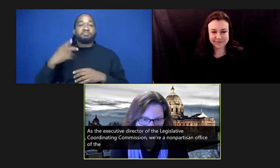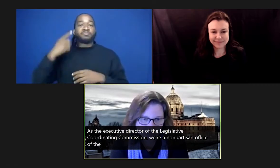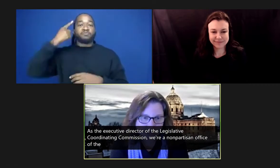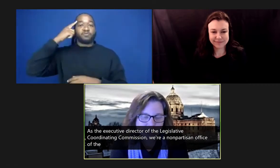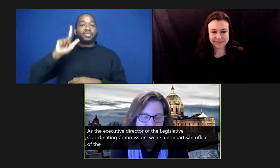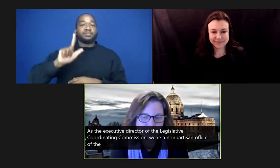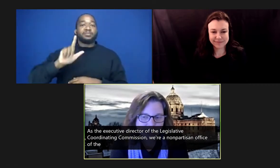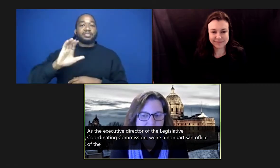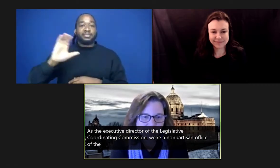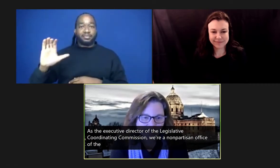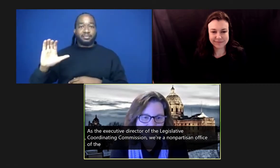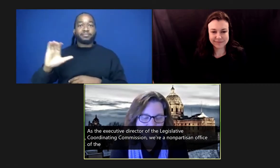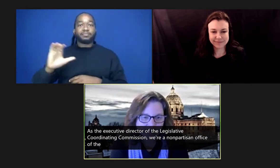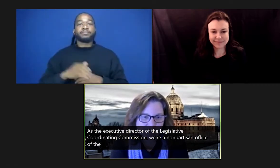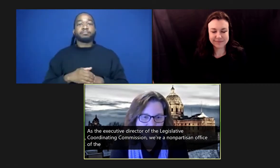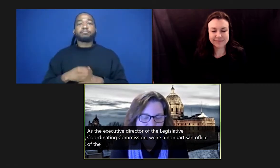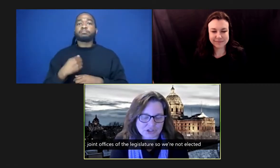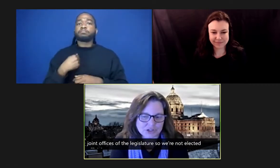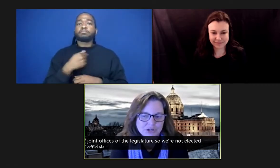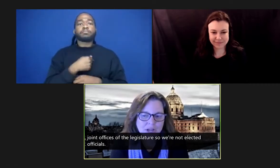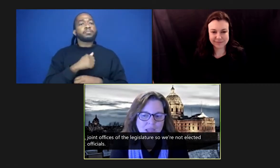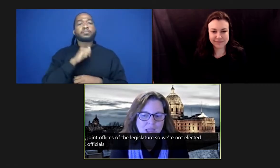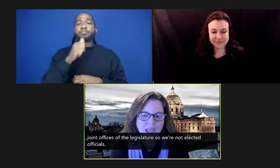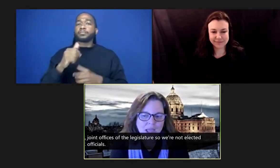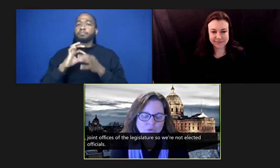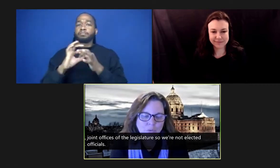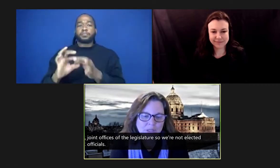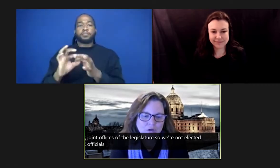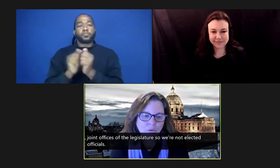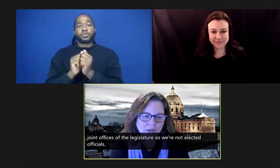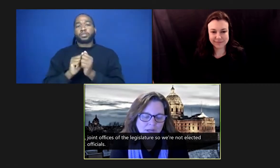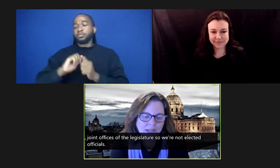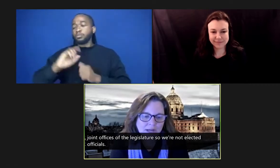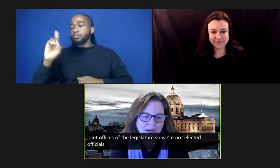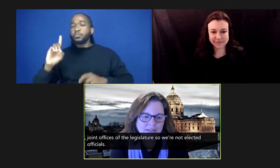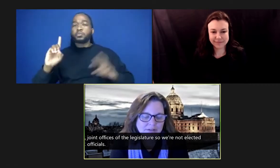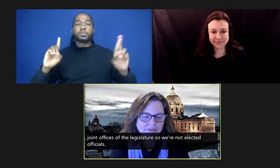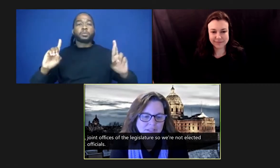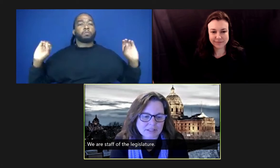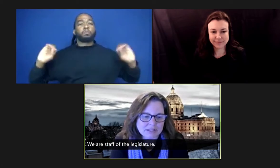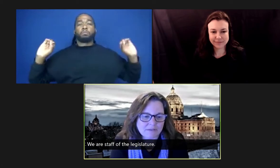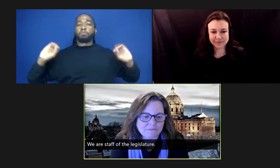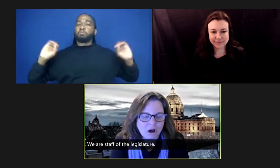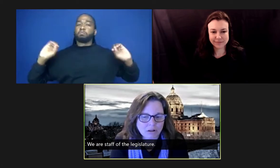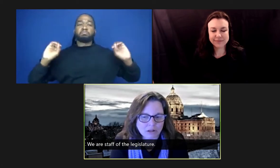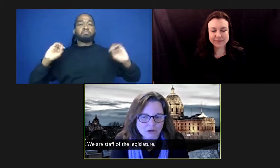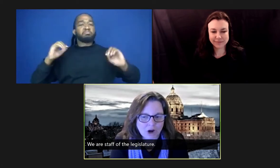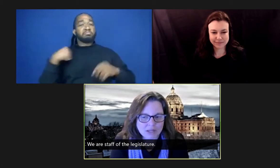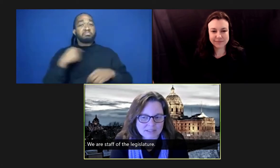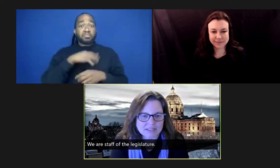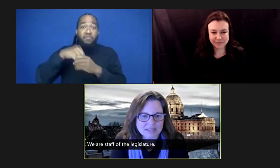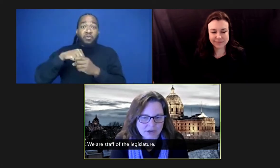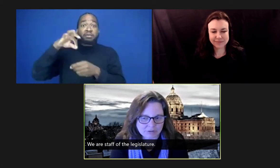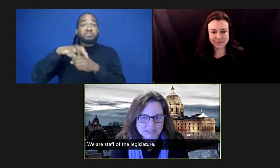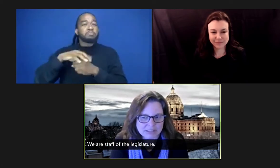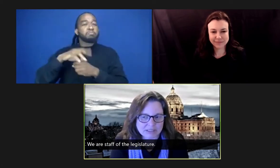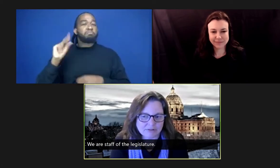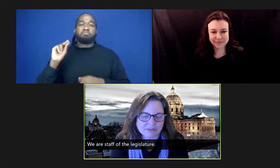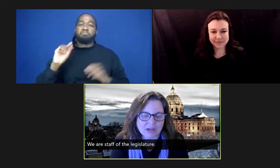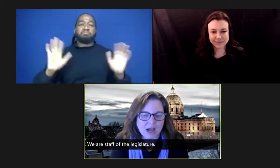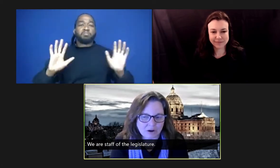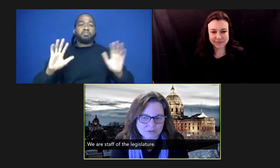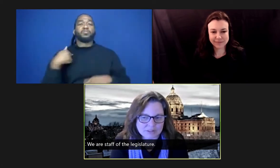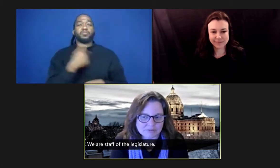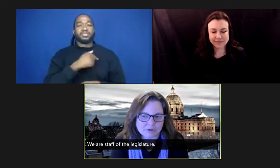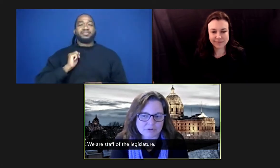elected officials. We are staff of the legislature. And we coordinate activities that fall across the entirety